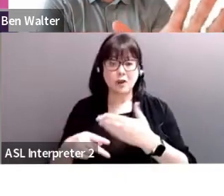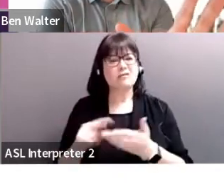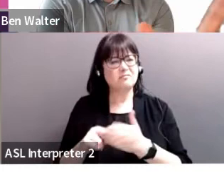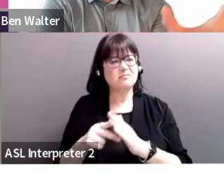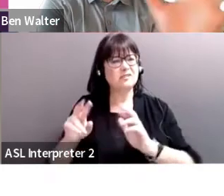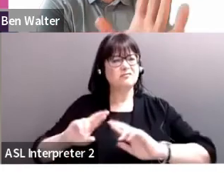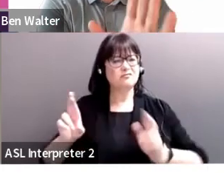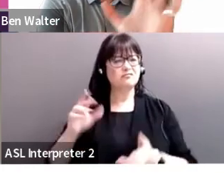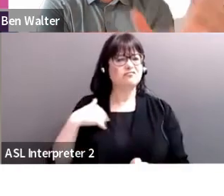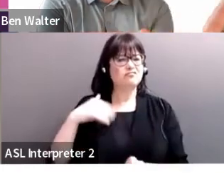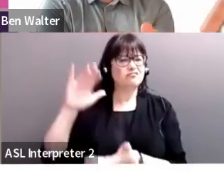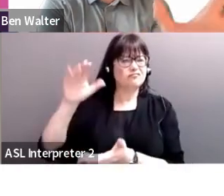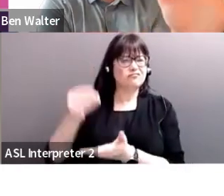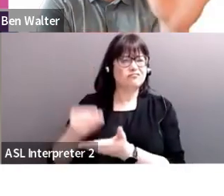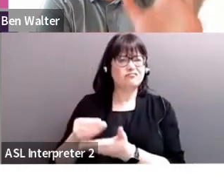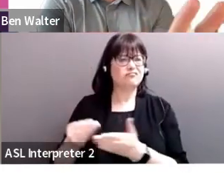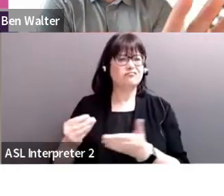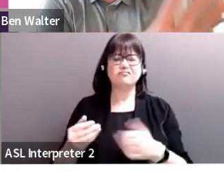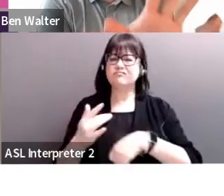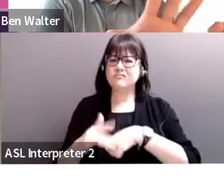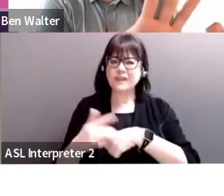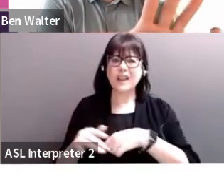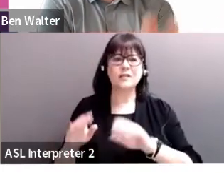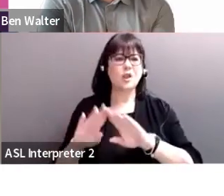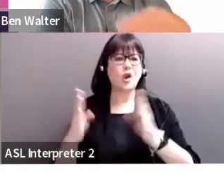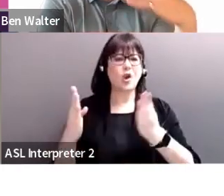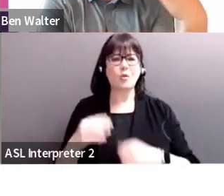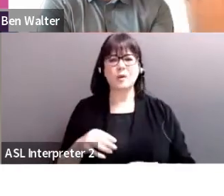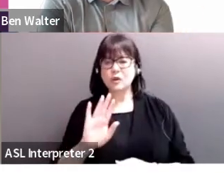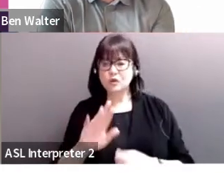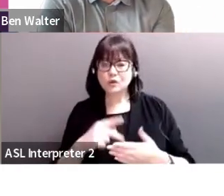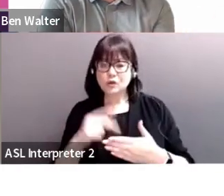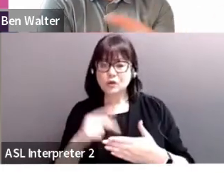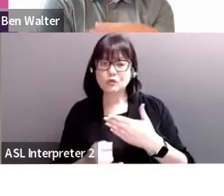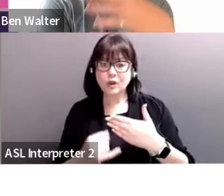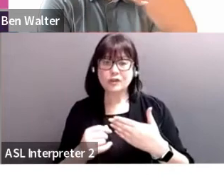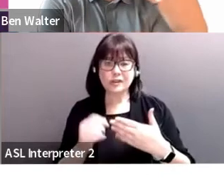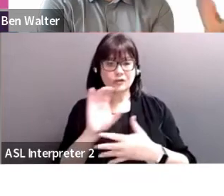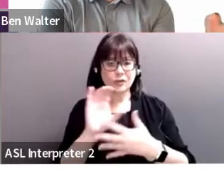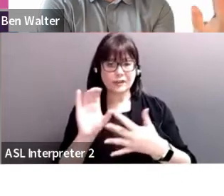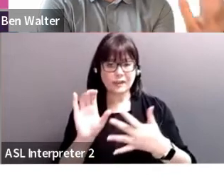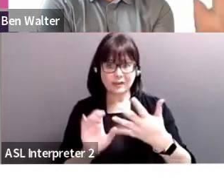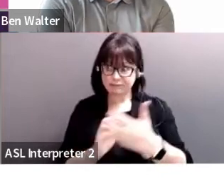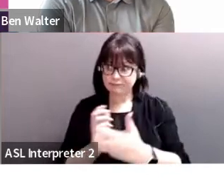and they basically say, okay, it's open, it's available. If you have an eligible project, you will be approved. And so